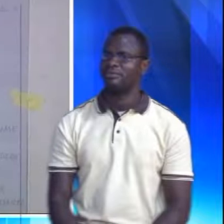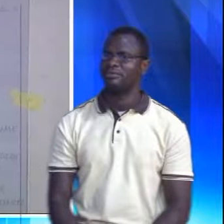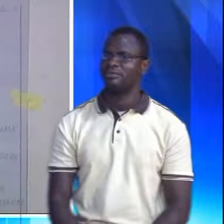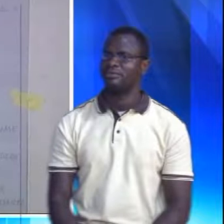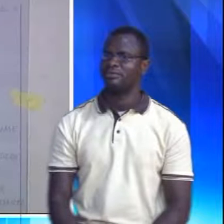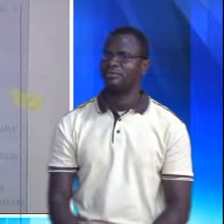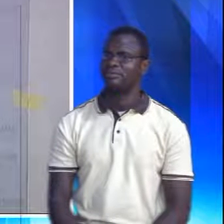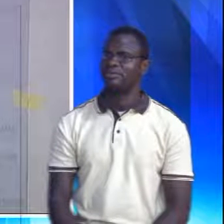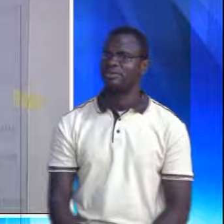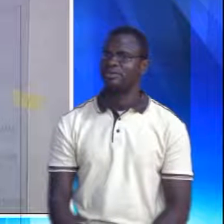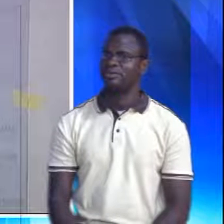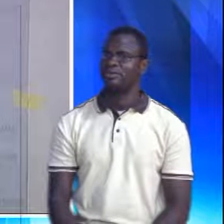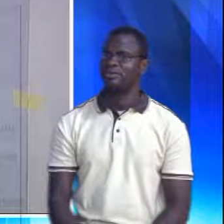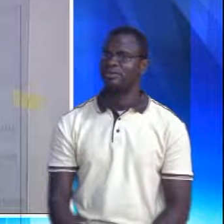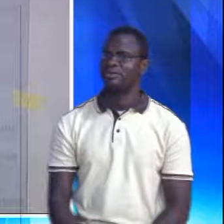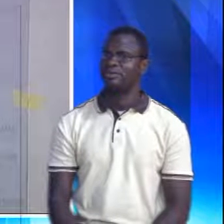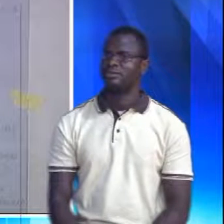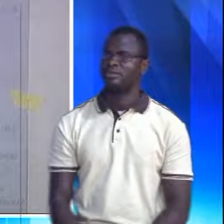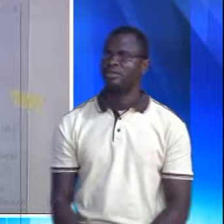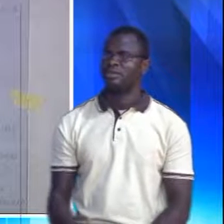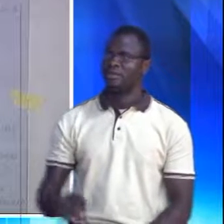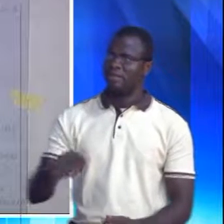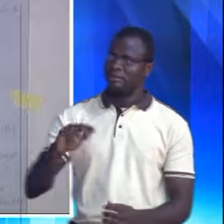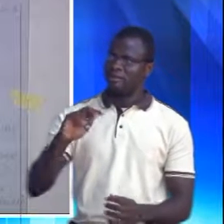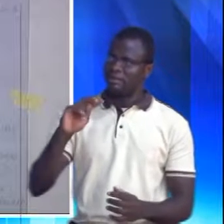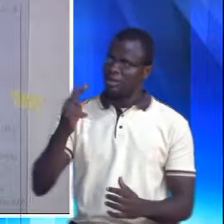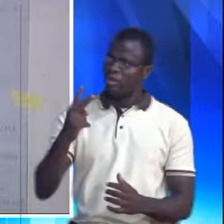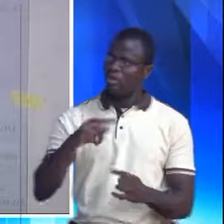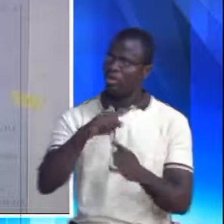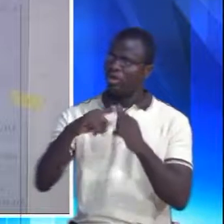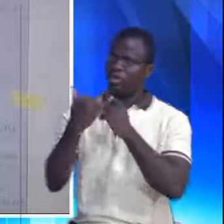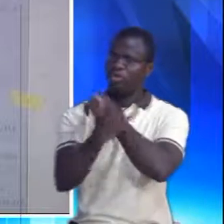This Corona 19 is a sort of crisis that we're undergoing. We didn't plan for it.